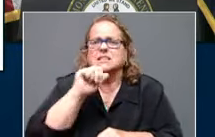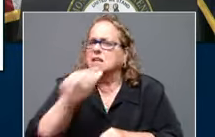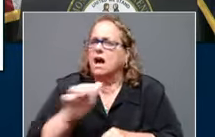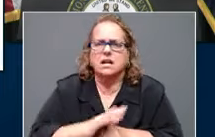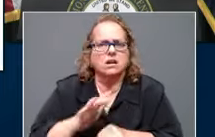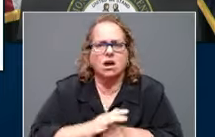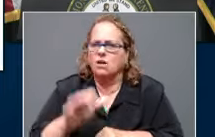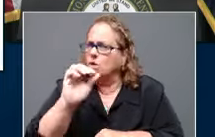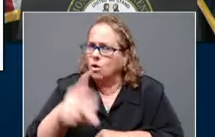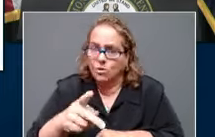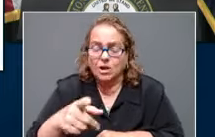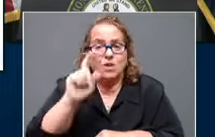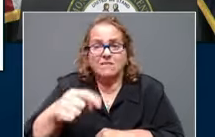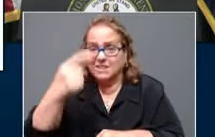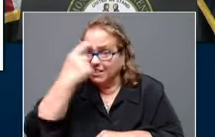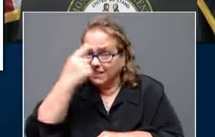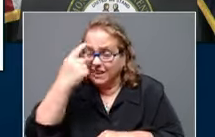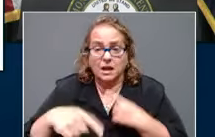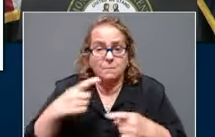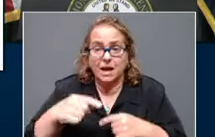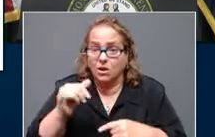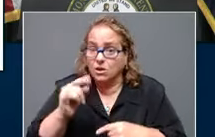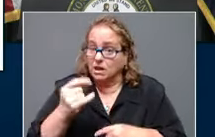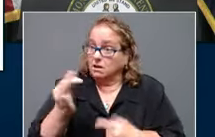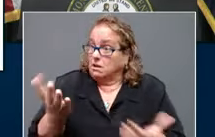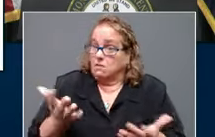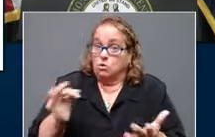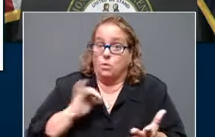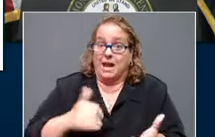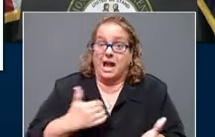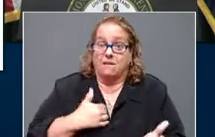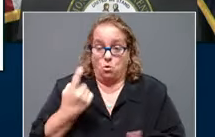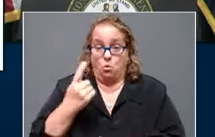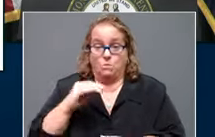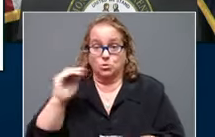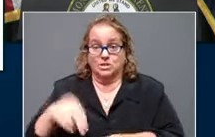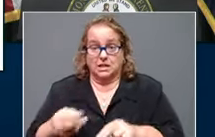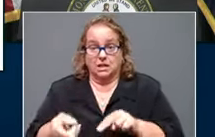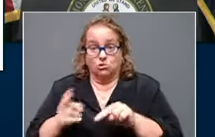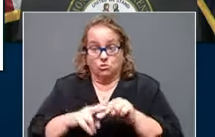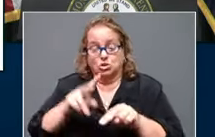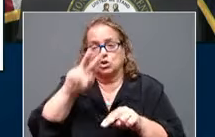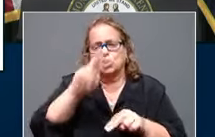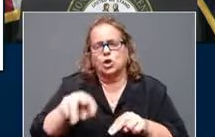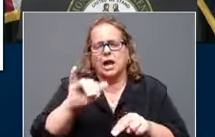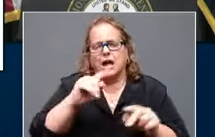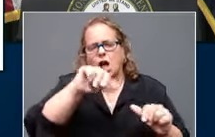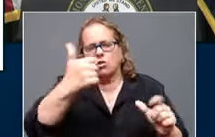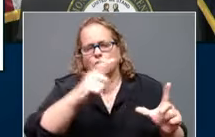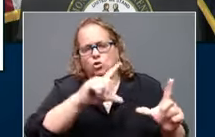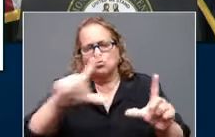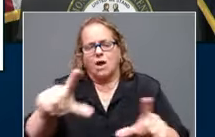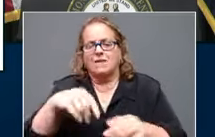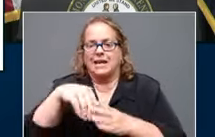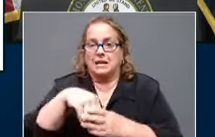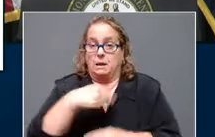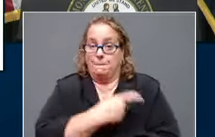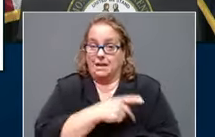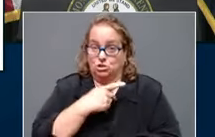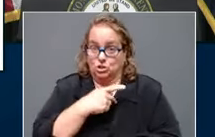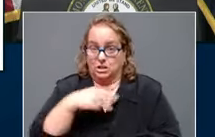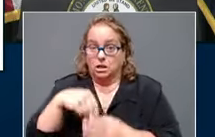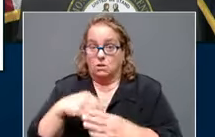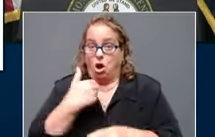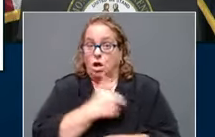than 1%. So folks, we need more. We need more people showing up to get vaccinated. Our rate of vaccination is